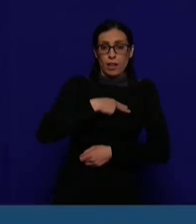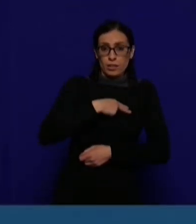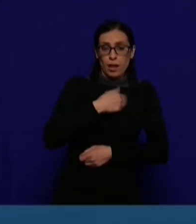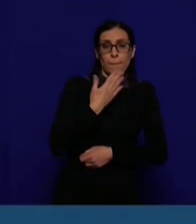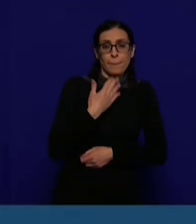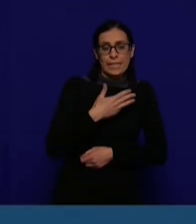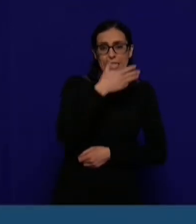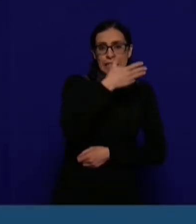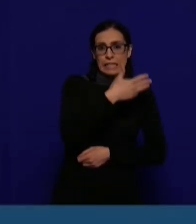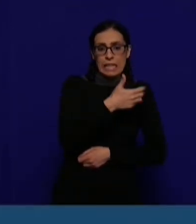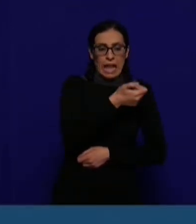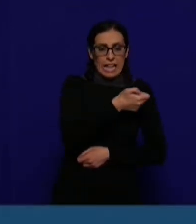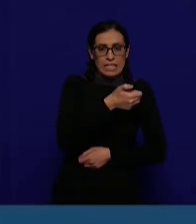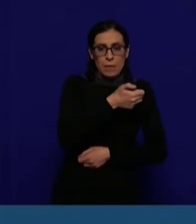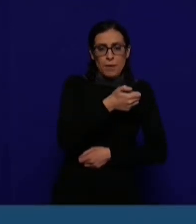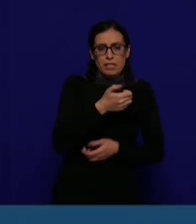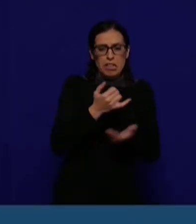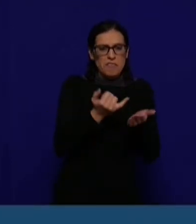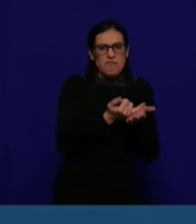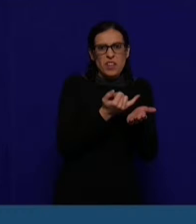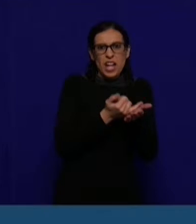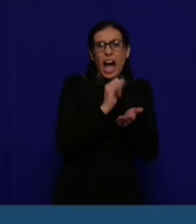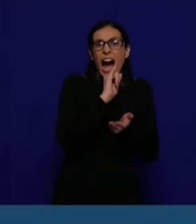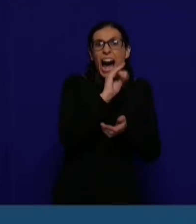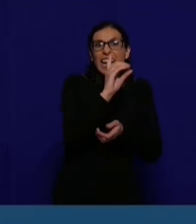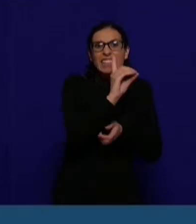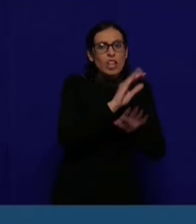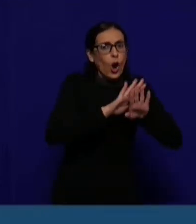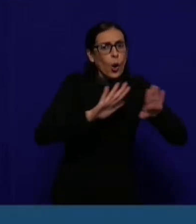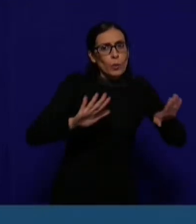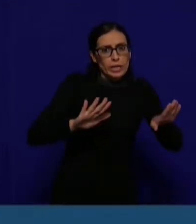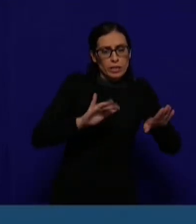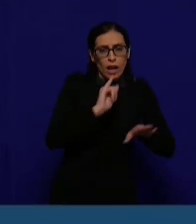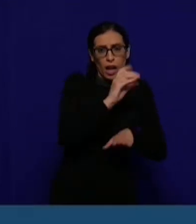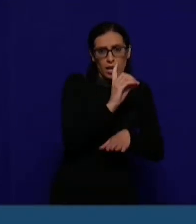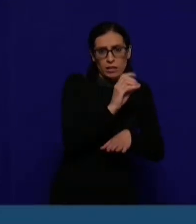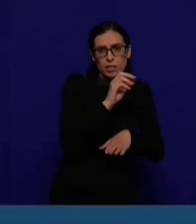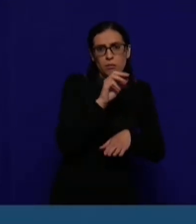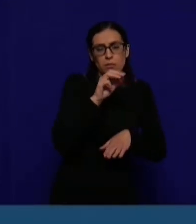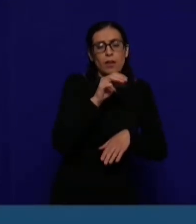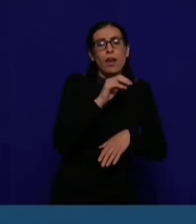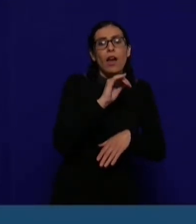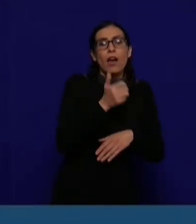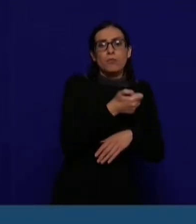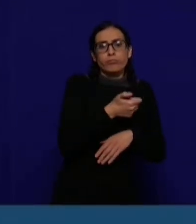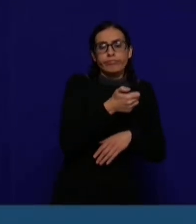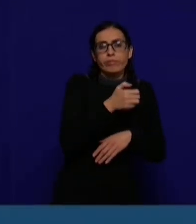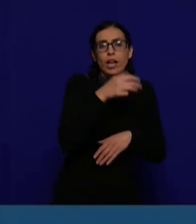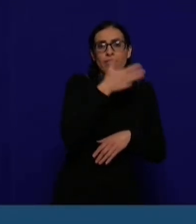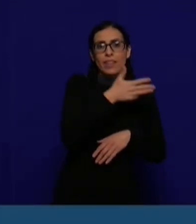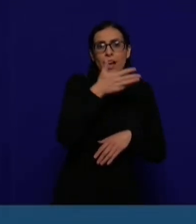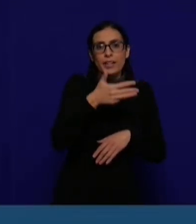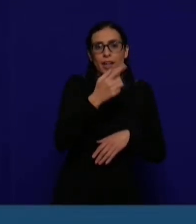an SMS with just your identity card number to the mobile number